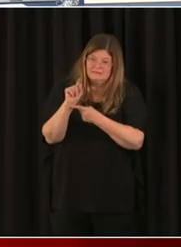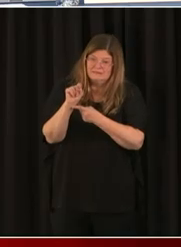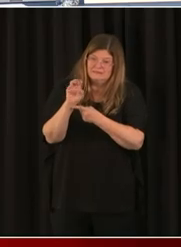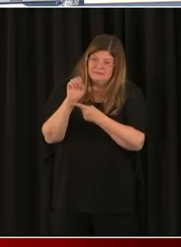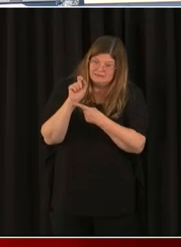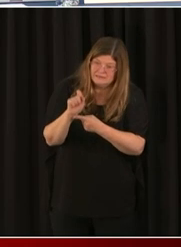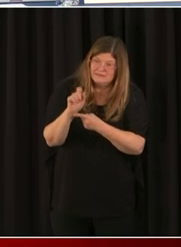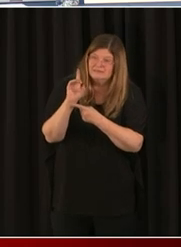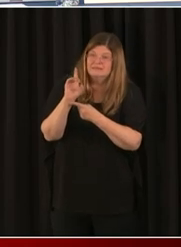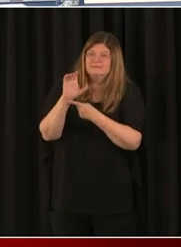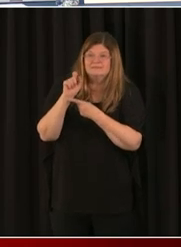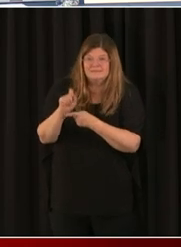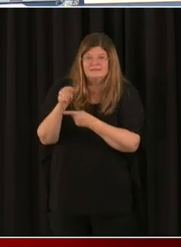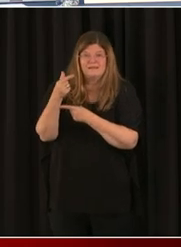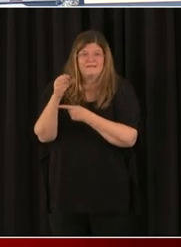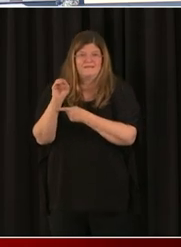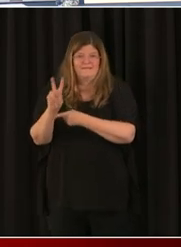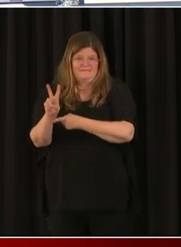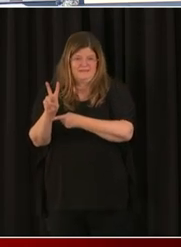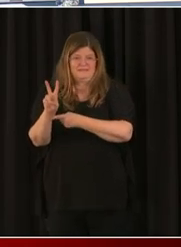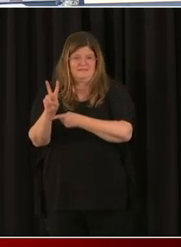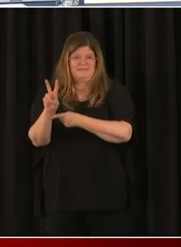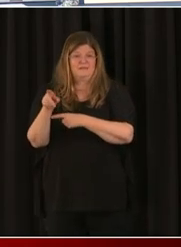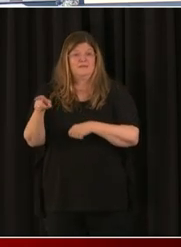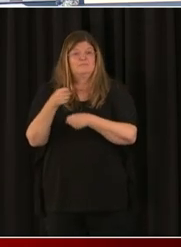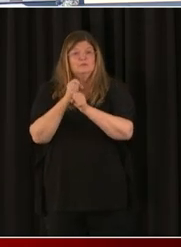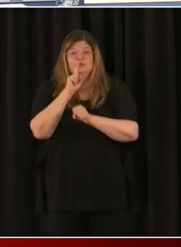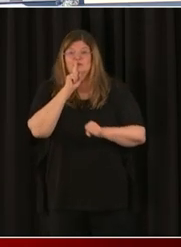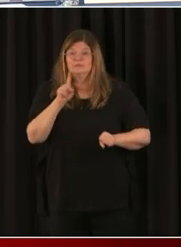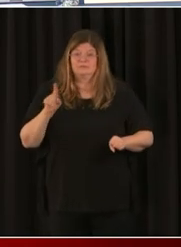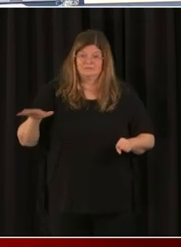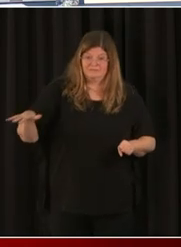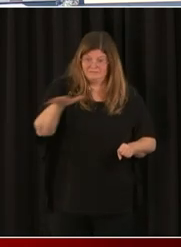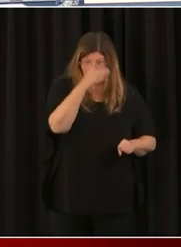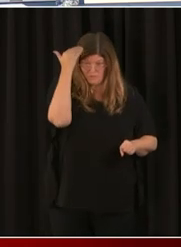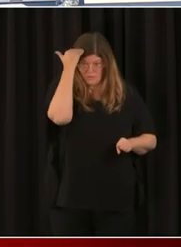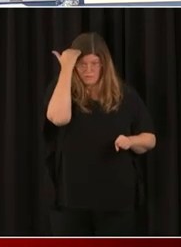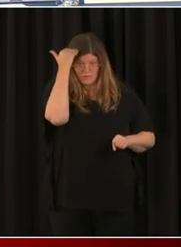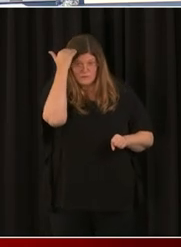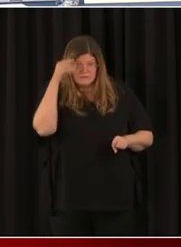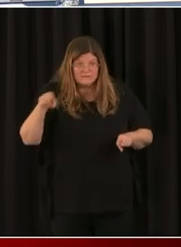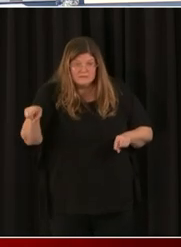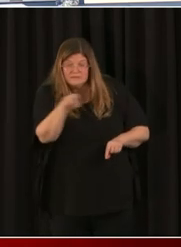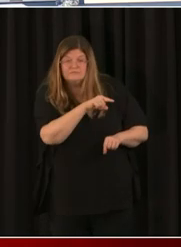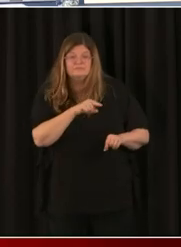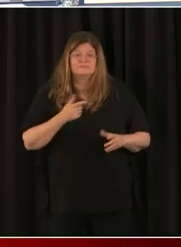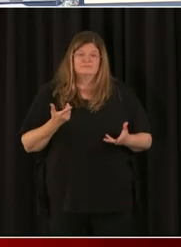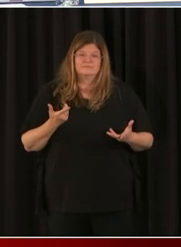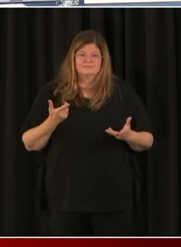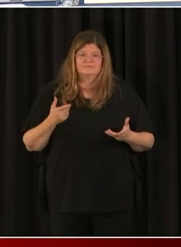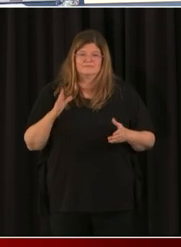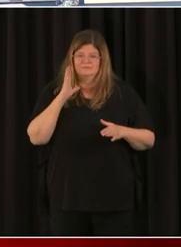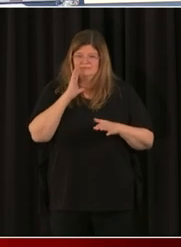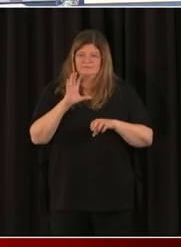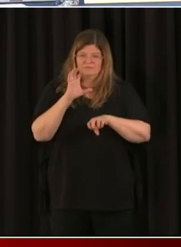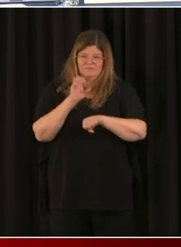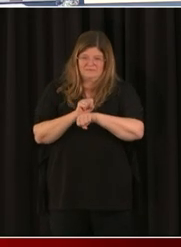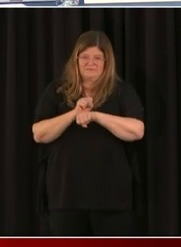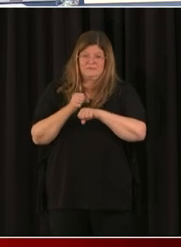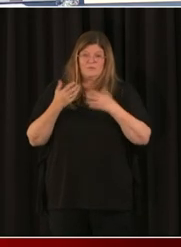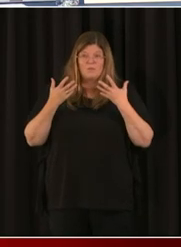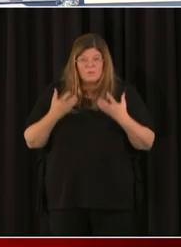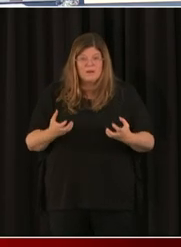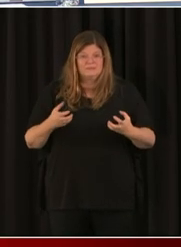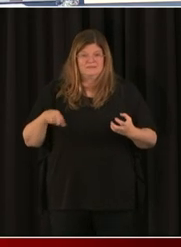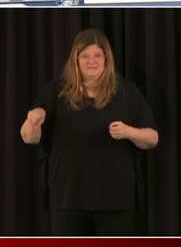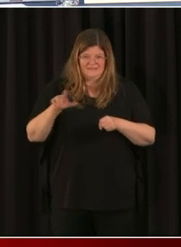appreciate your assistance in pushing out this information to them so they know that those appointments are available, because we really want them